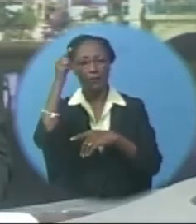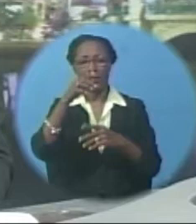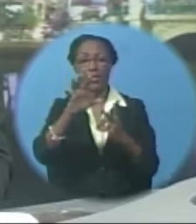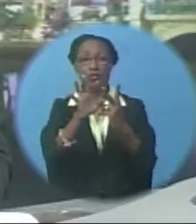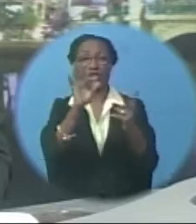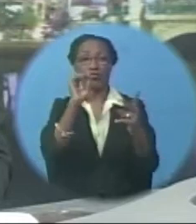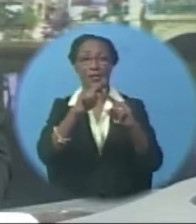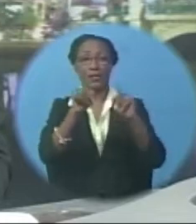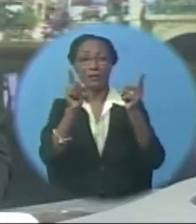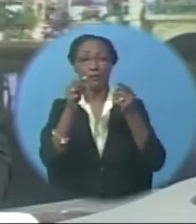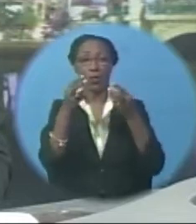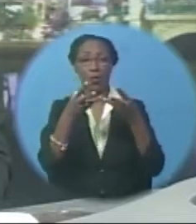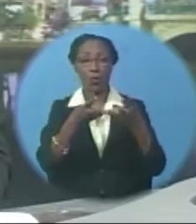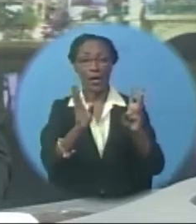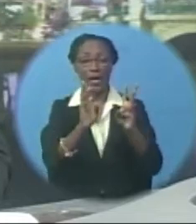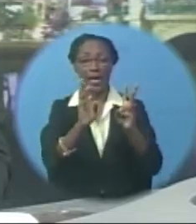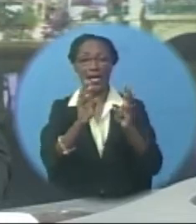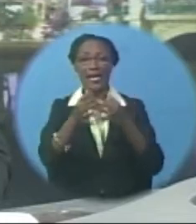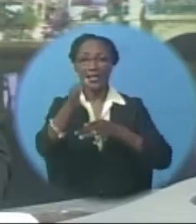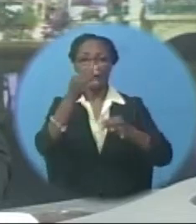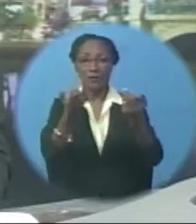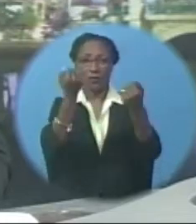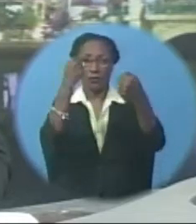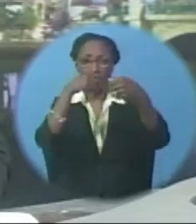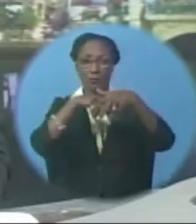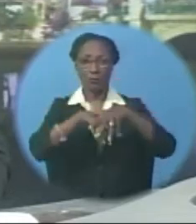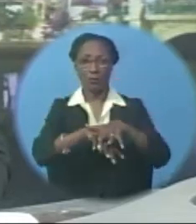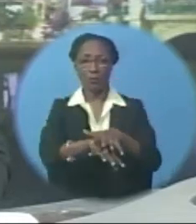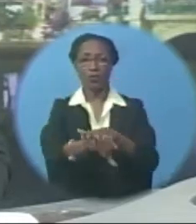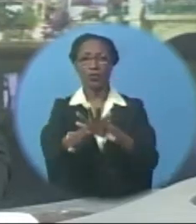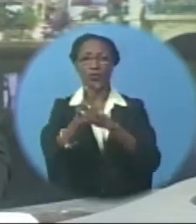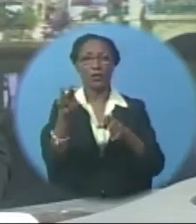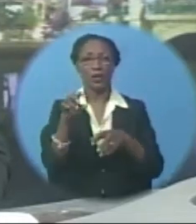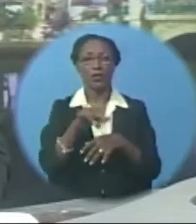path in terms of the merging of the economic entities in tourism.